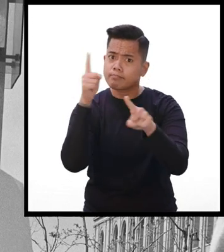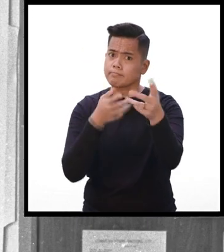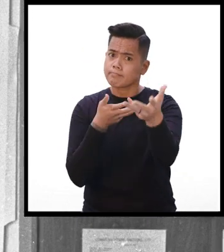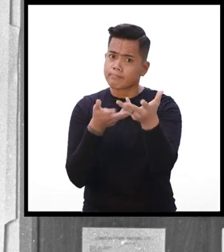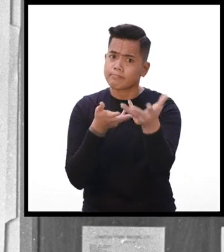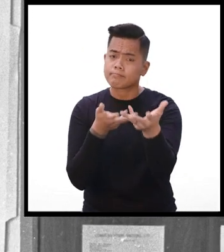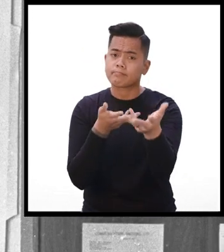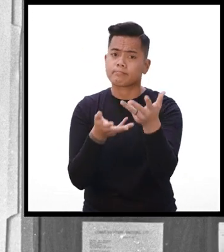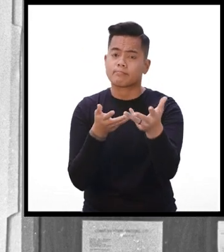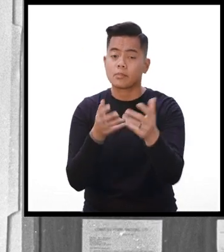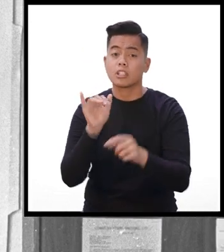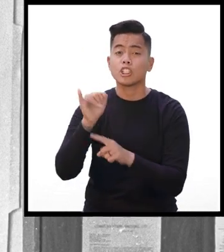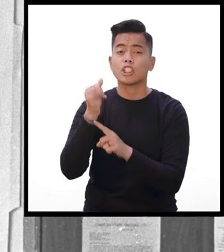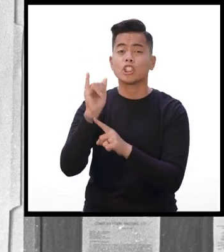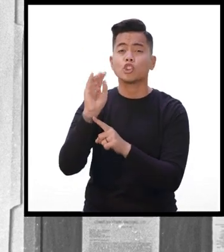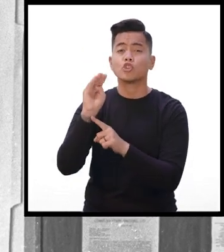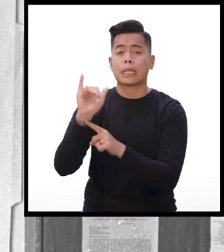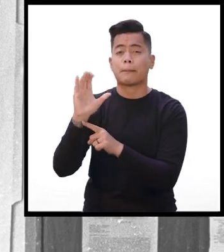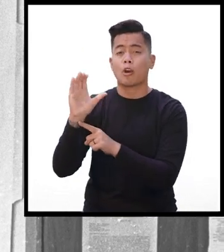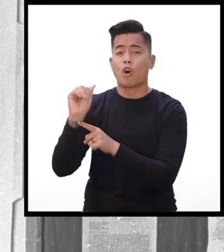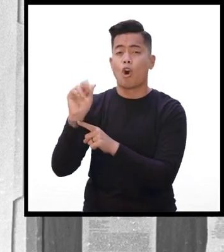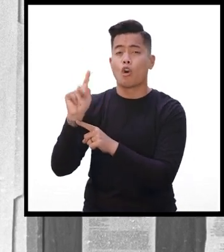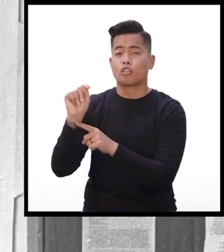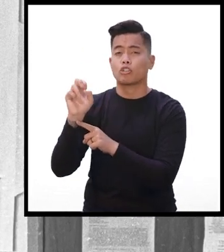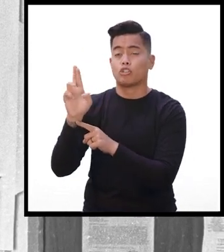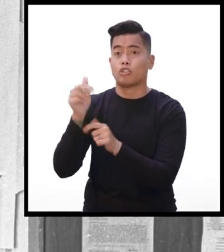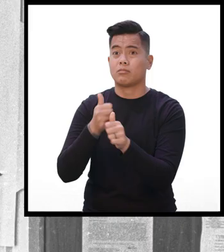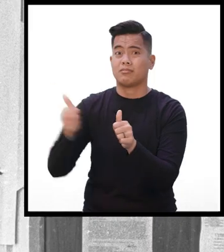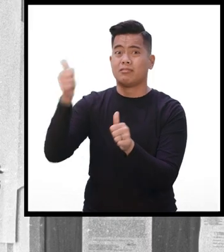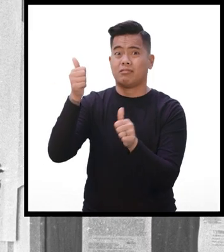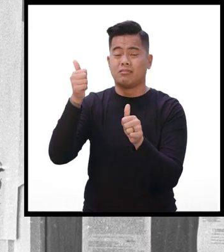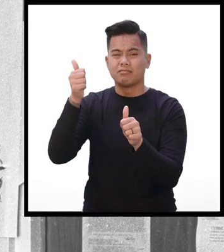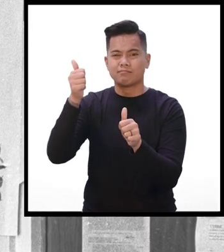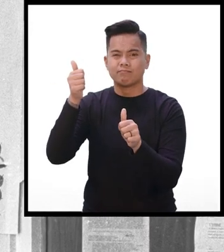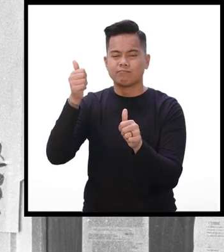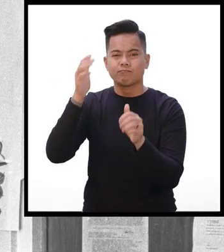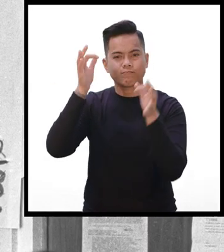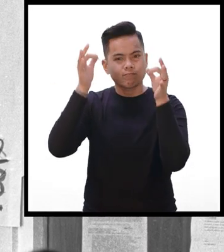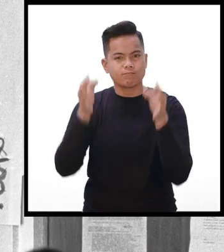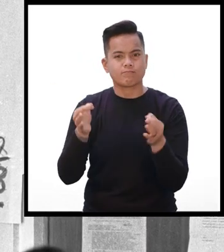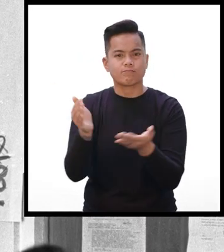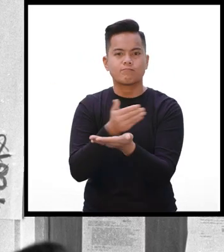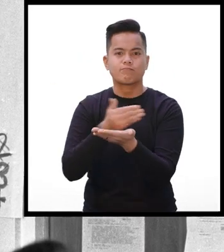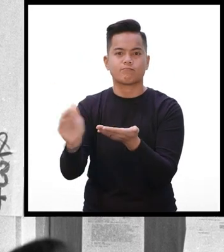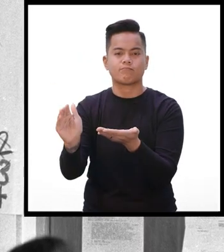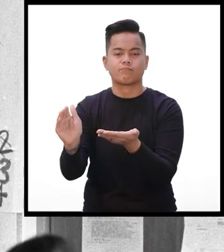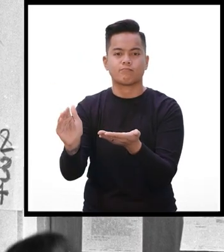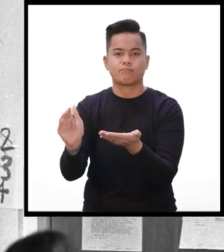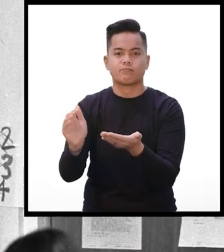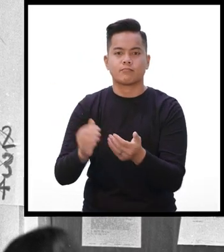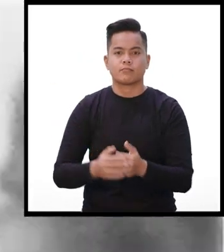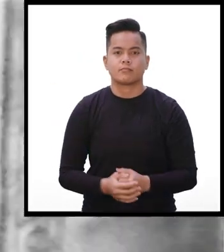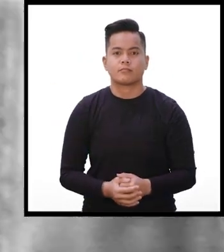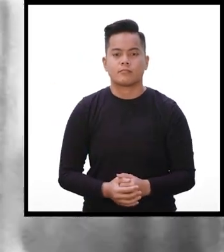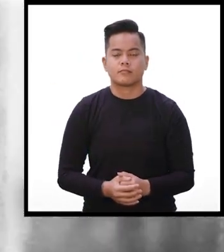negotiation and compromise, Jimmy Carter's administration decided to throw those regulations out.